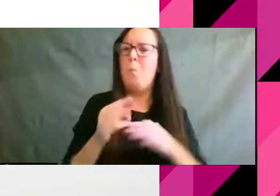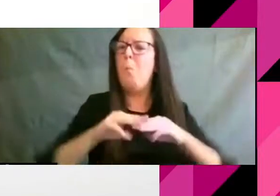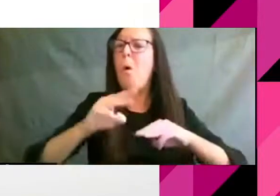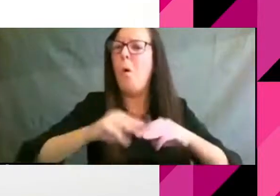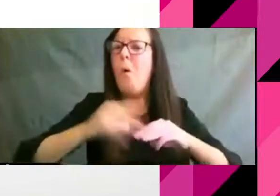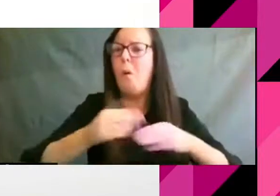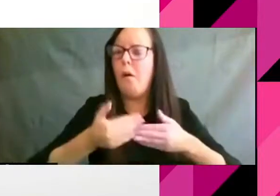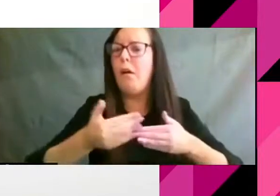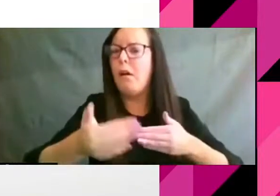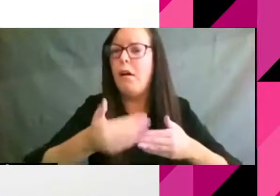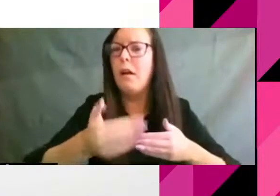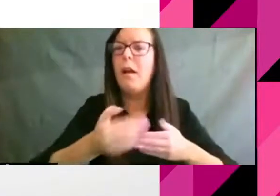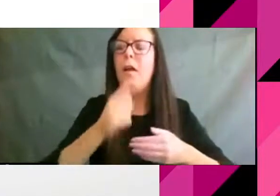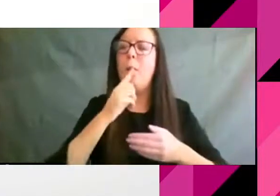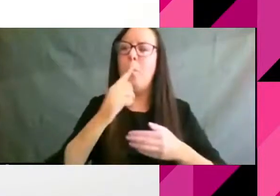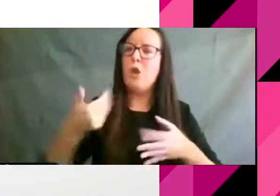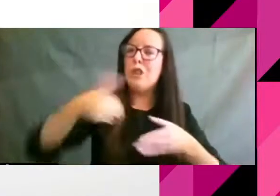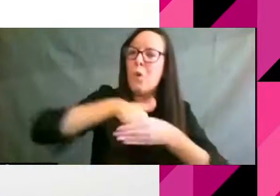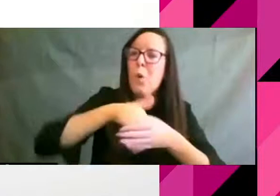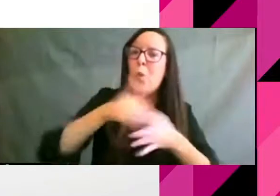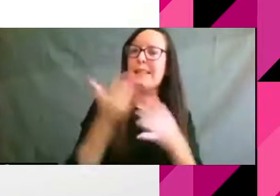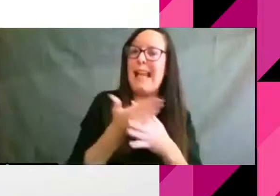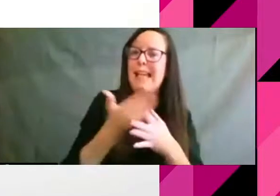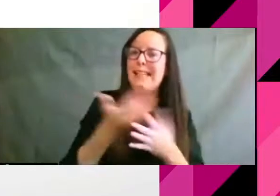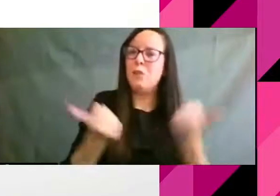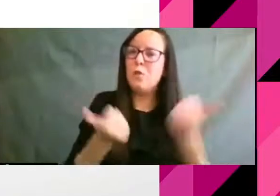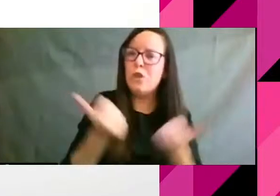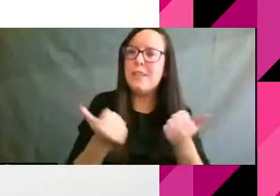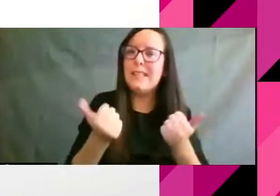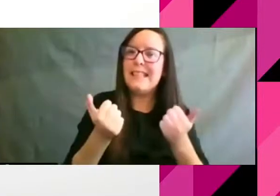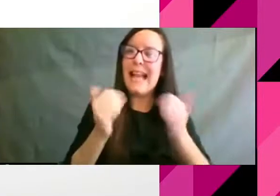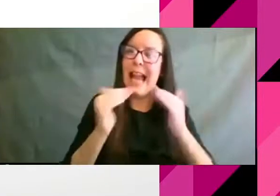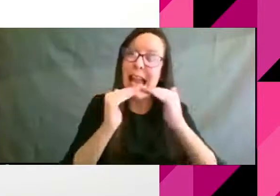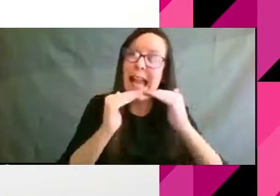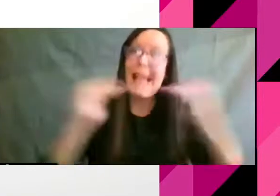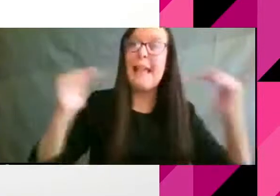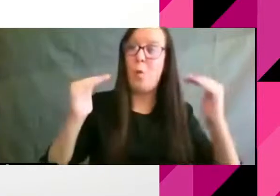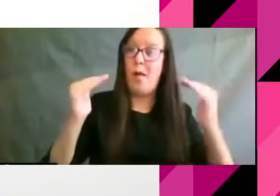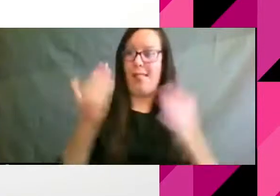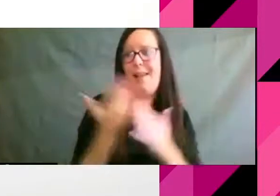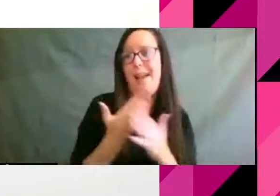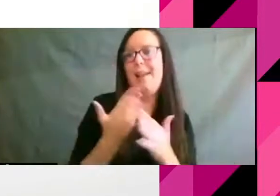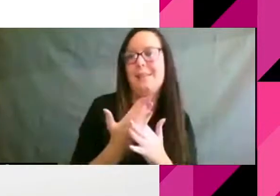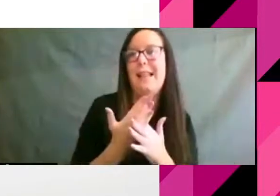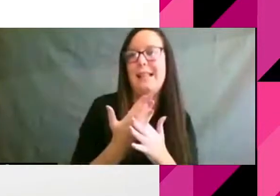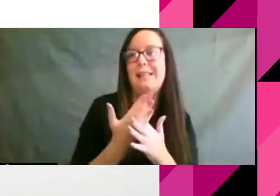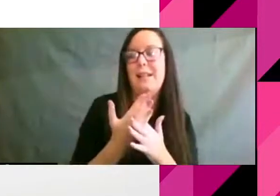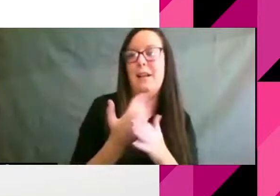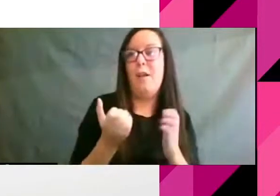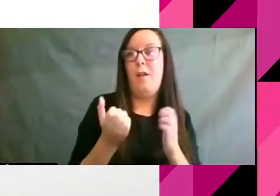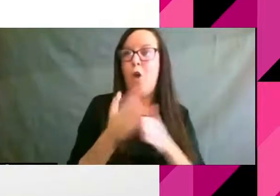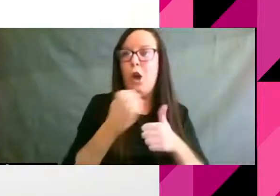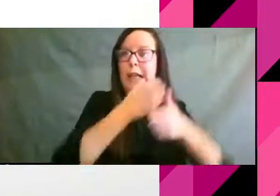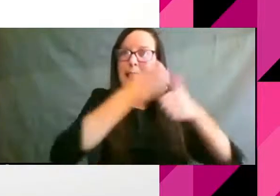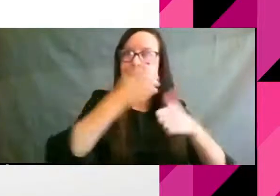it includes access to justice, and this right includes equal access to the jurisdictional function. And that's something